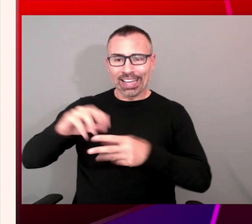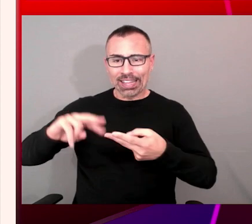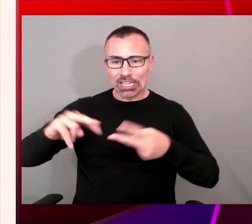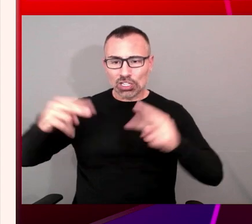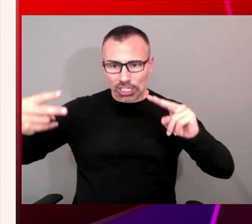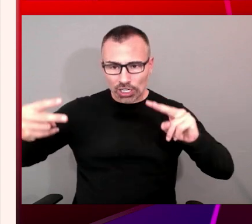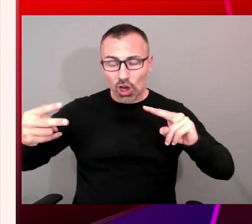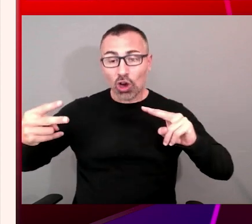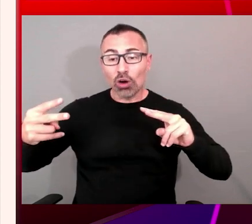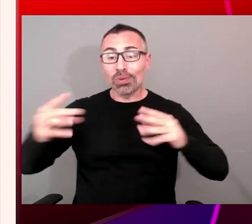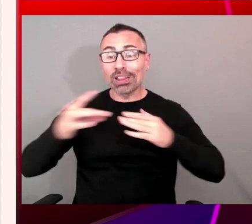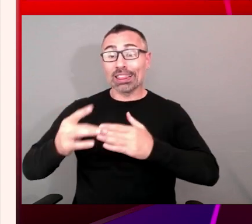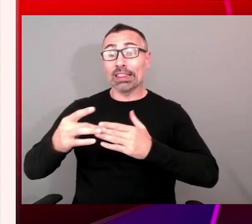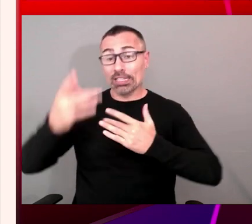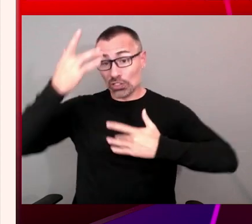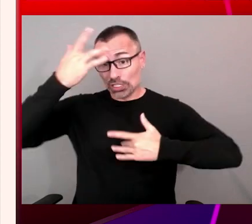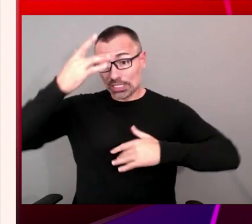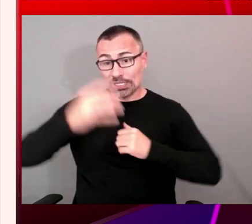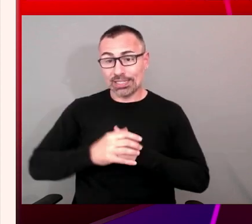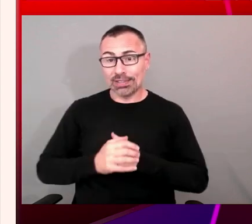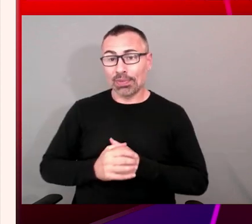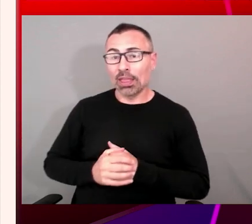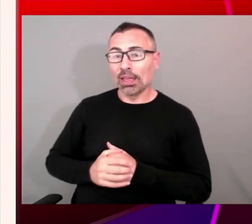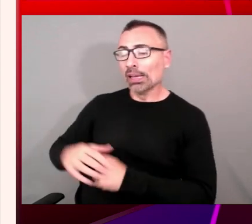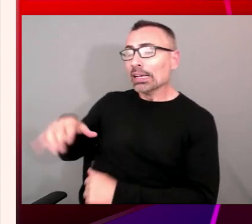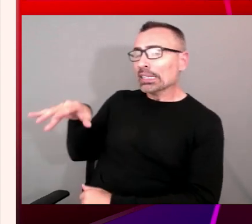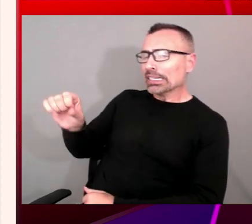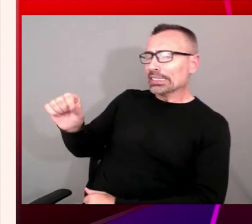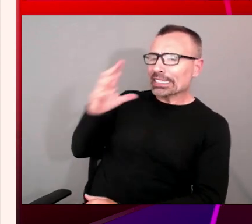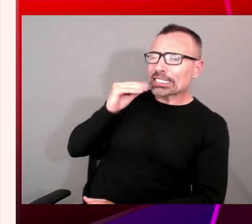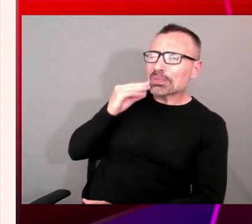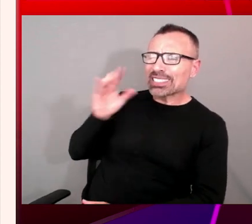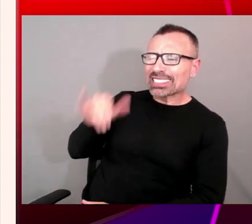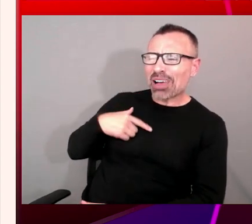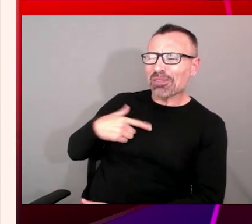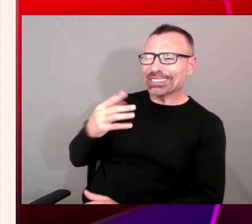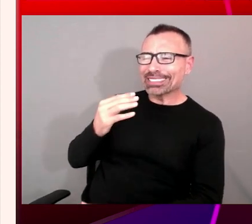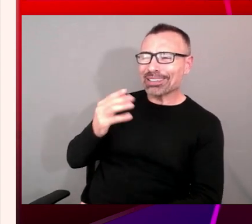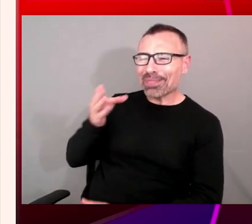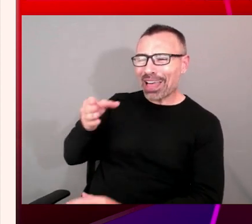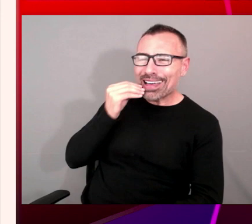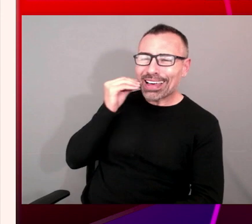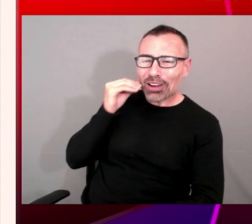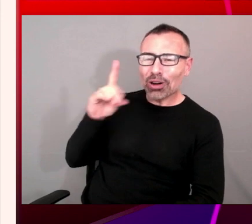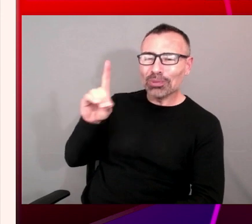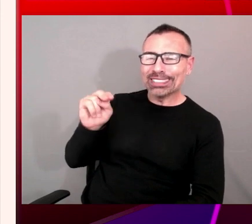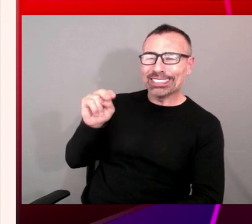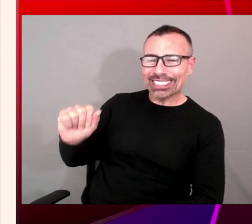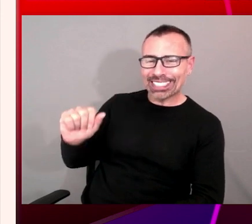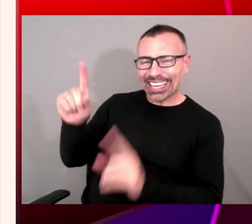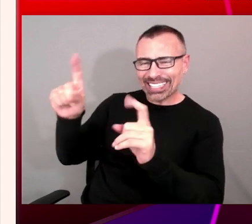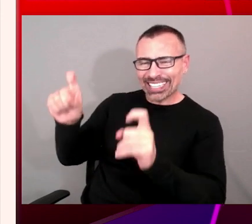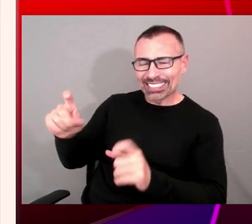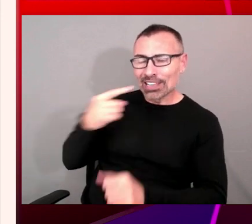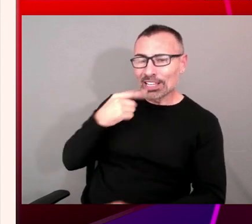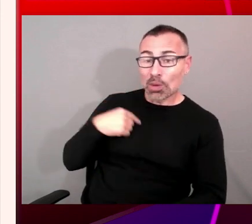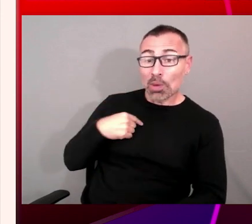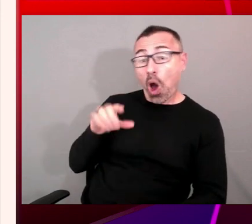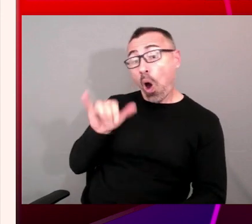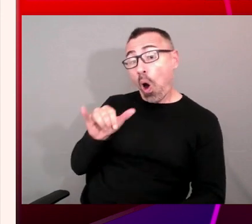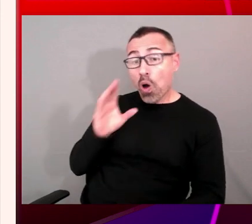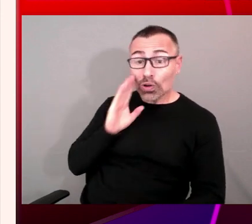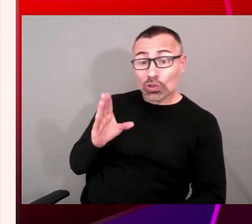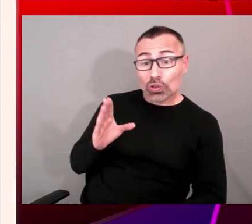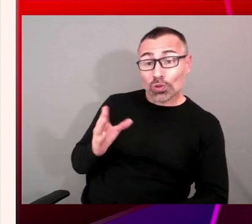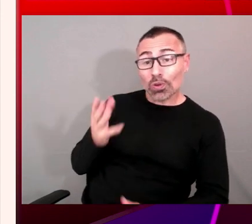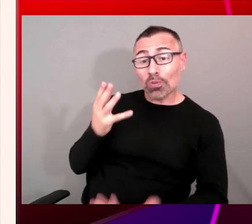Experienced that with some, you know, like at home DNA testing Totally. That. They tell me, oh, you'll you're more likely to flush